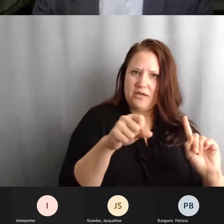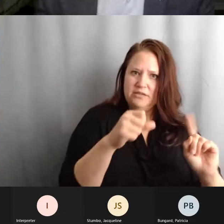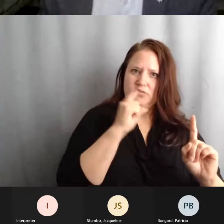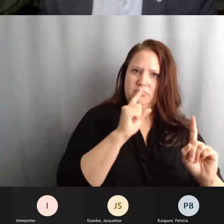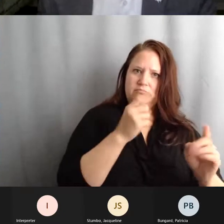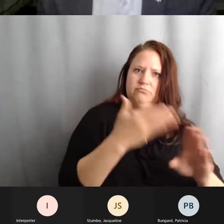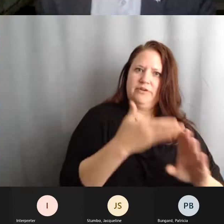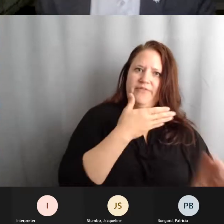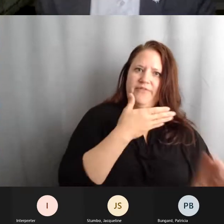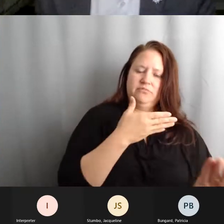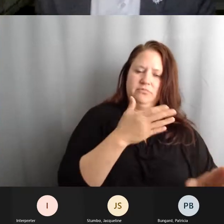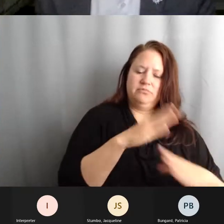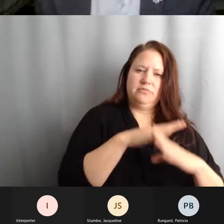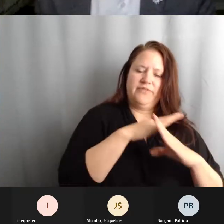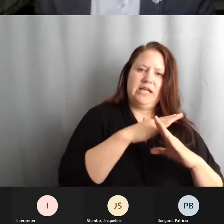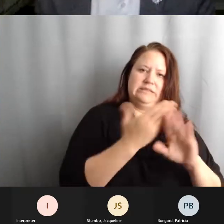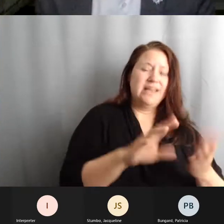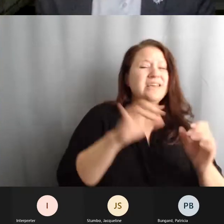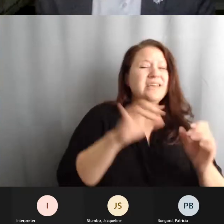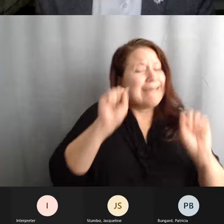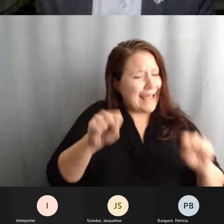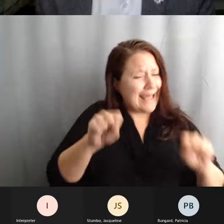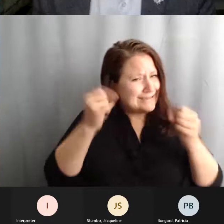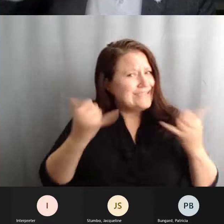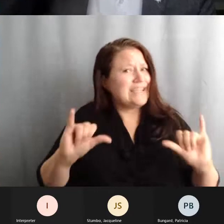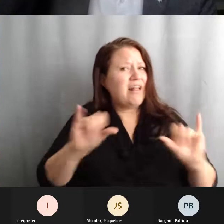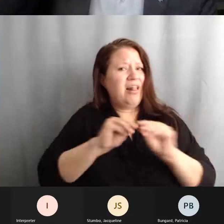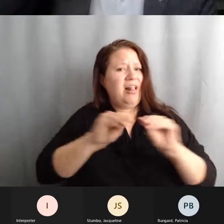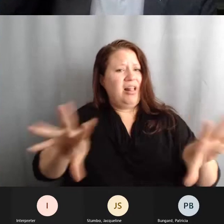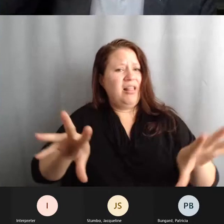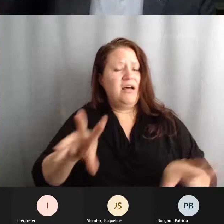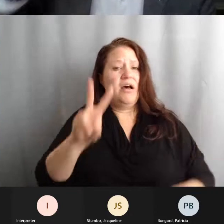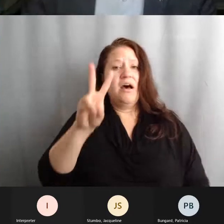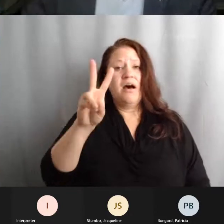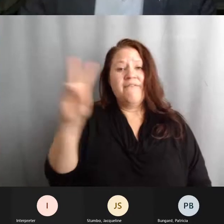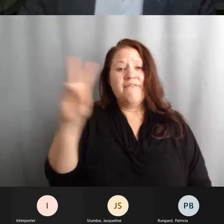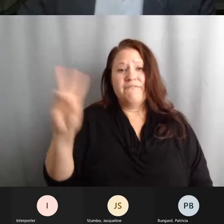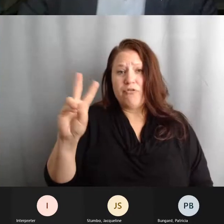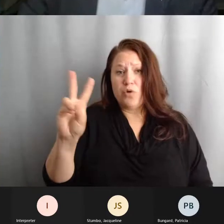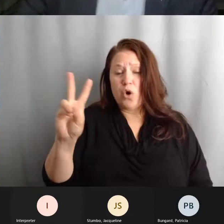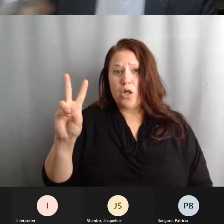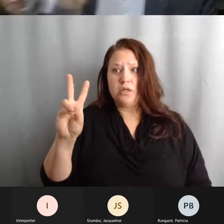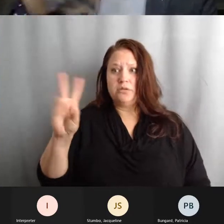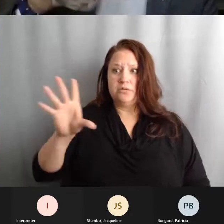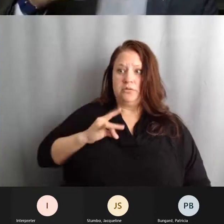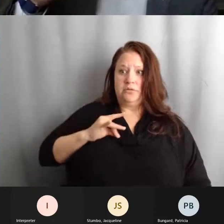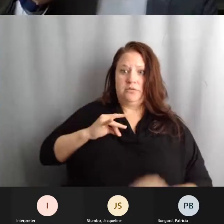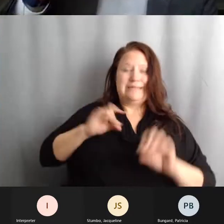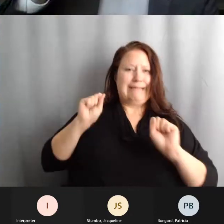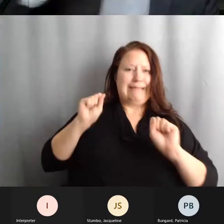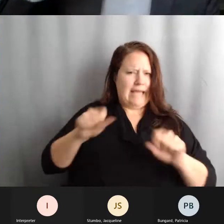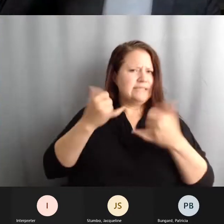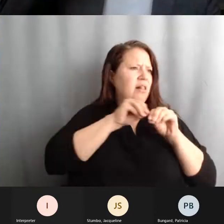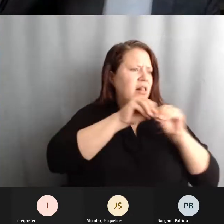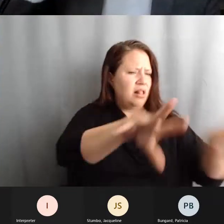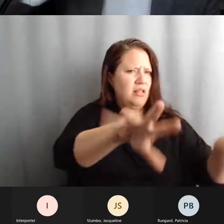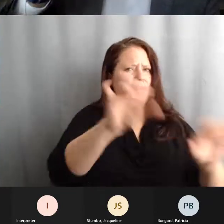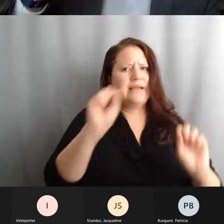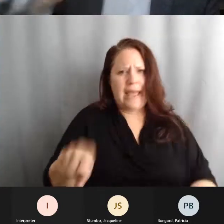the disease and you can still transmit it. The viral load is similar in the beginning, but it drops very quickly among